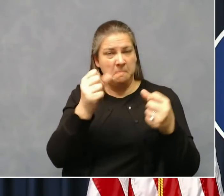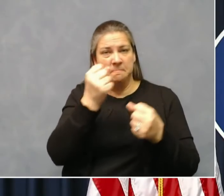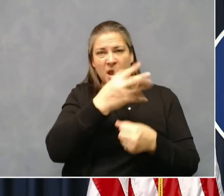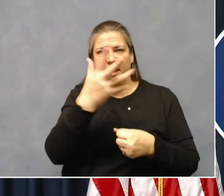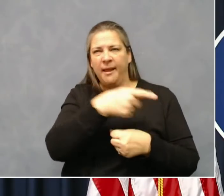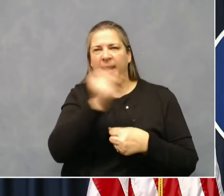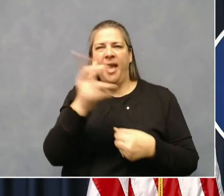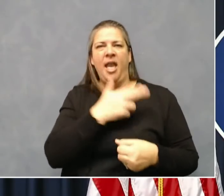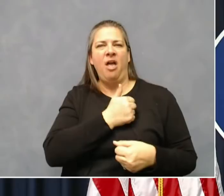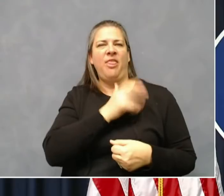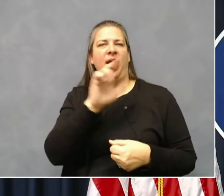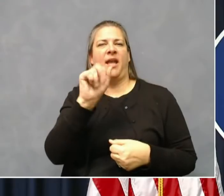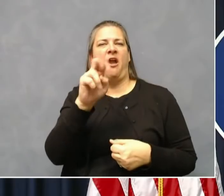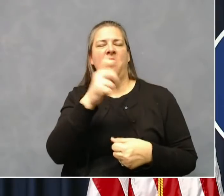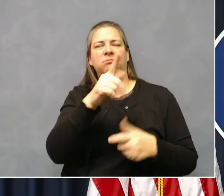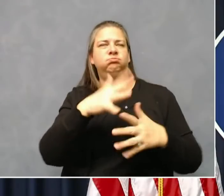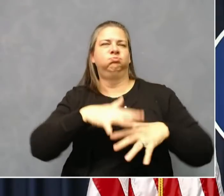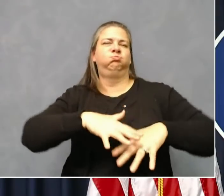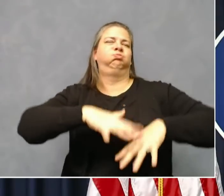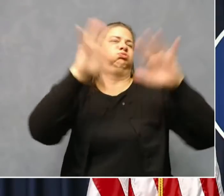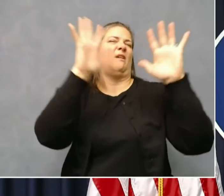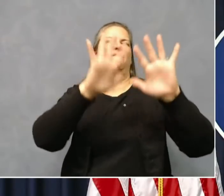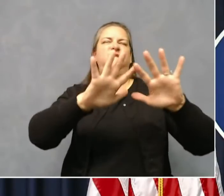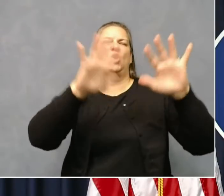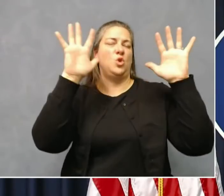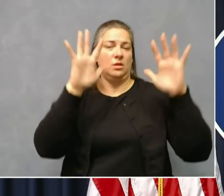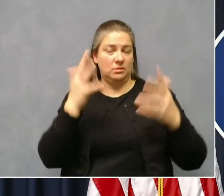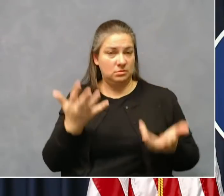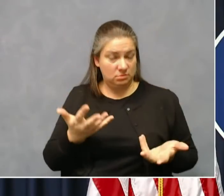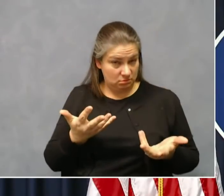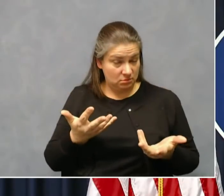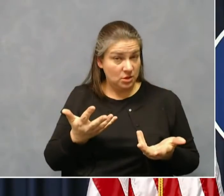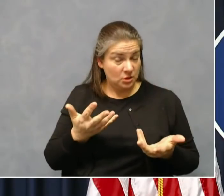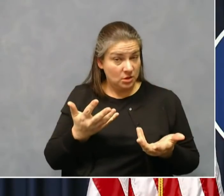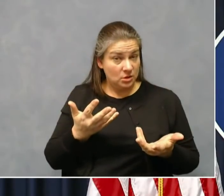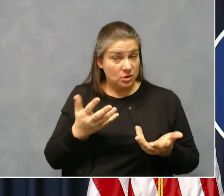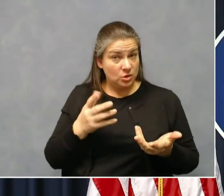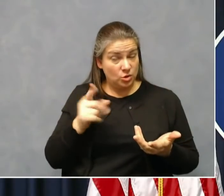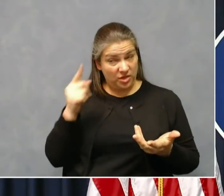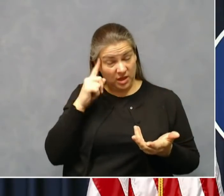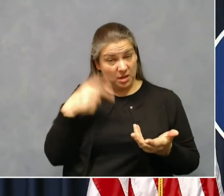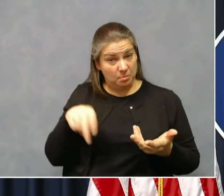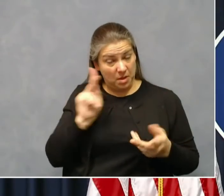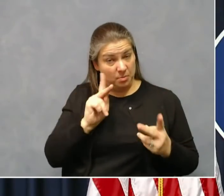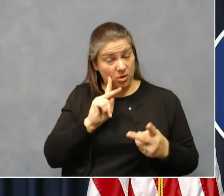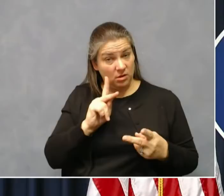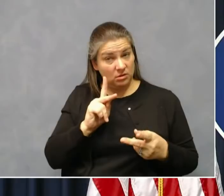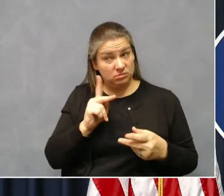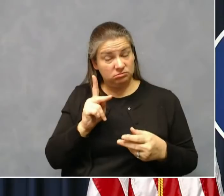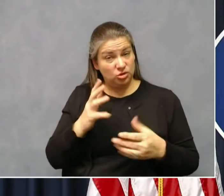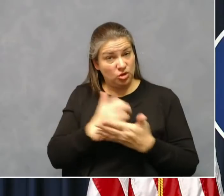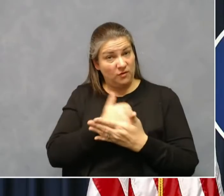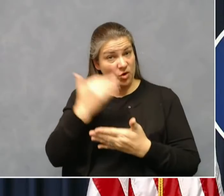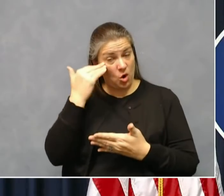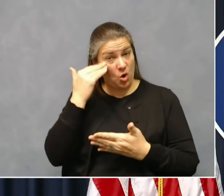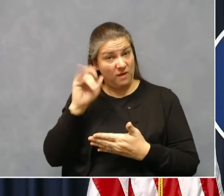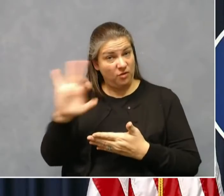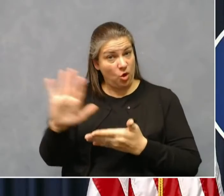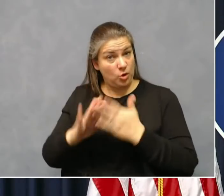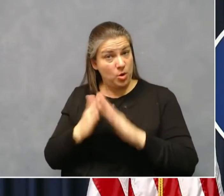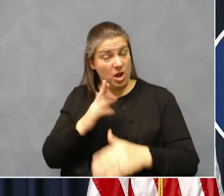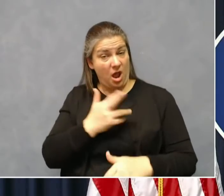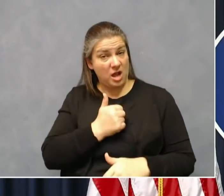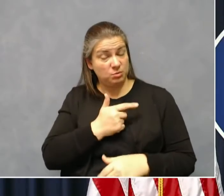brink. I'm wondering if you think the public deserves to know if the hospital in their community is running out of beds, and if